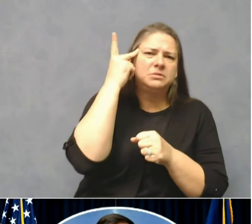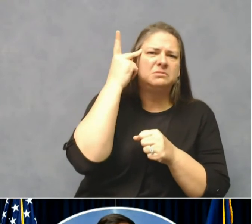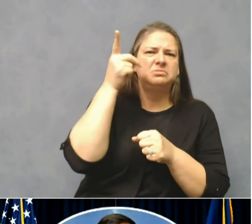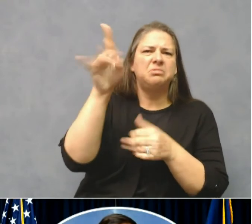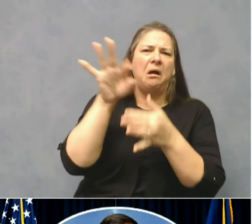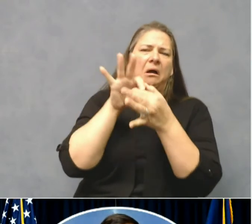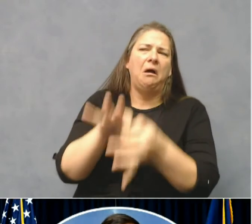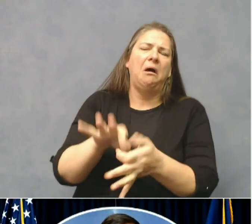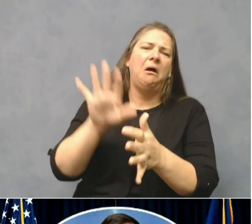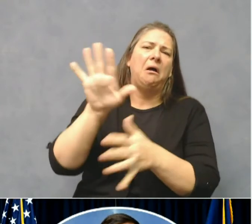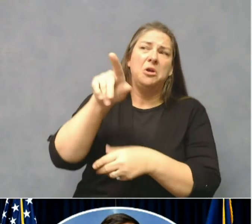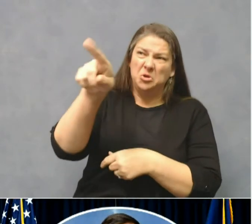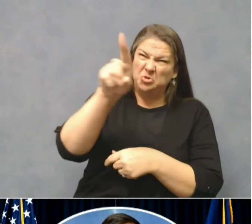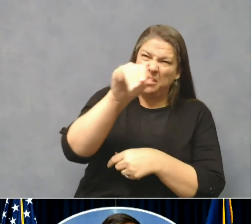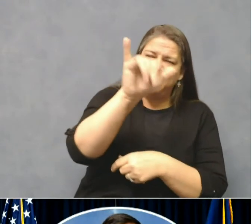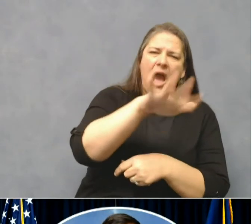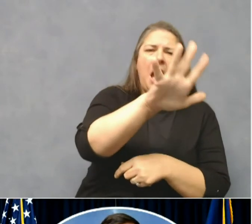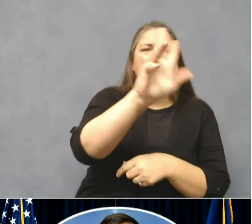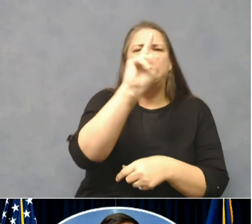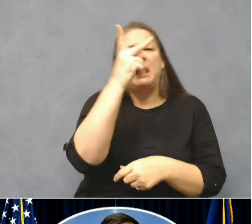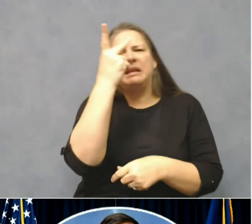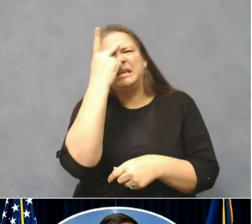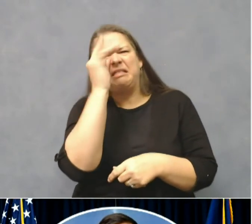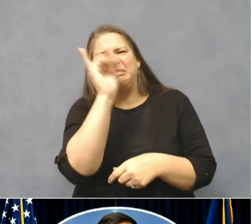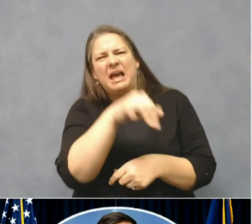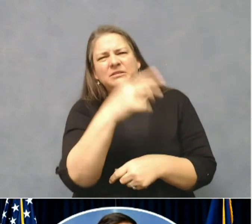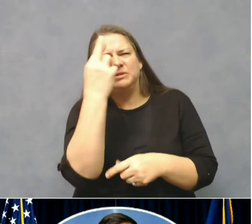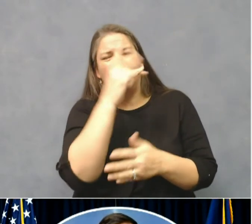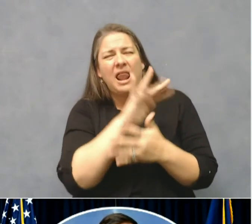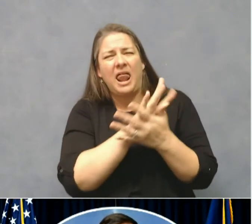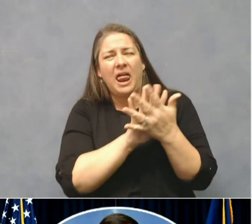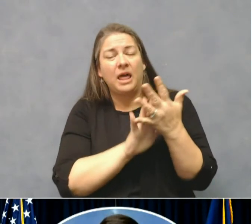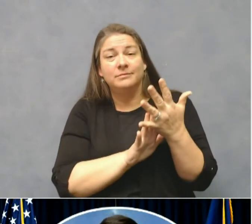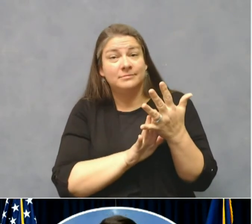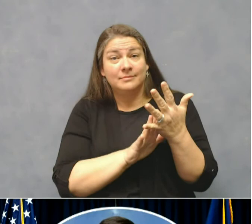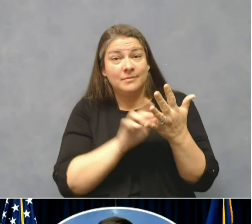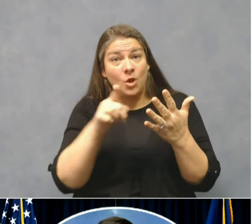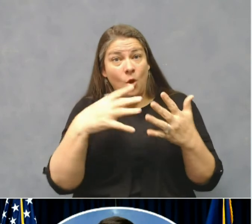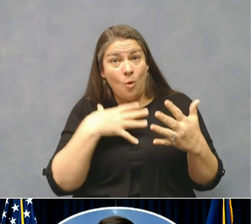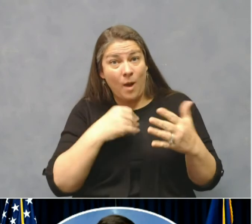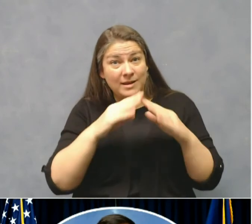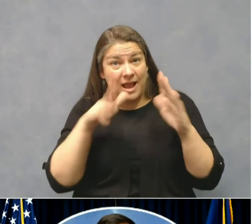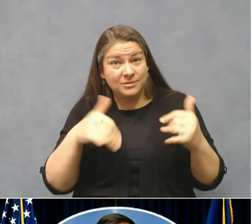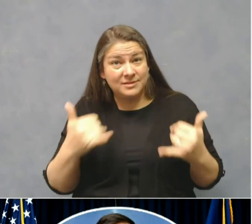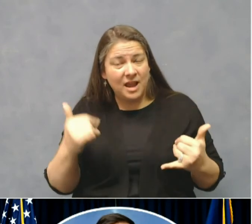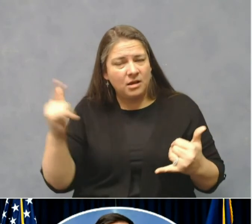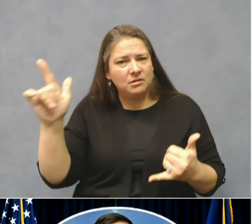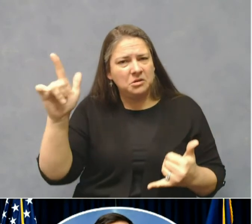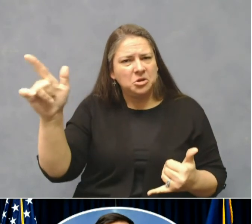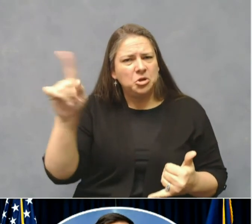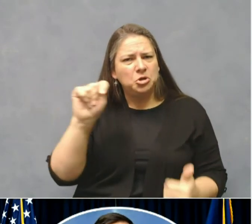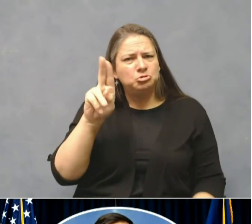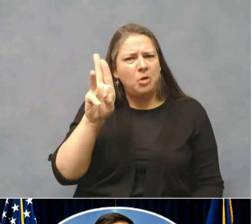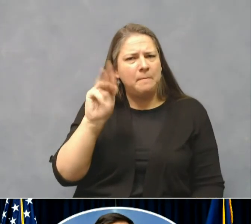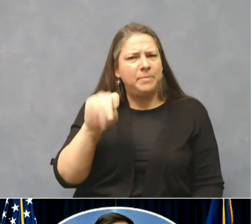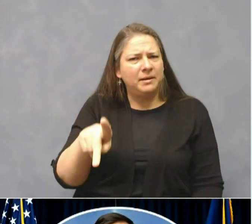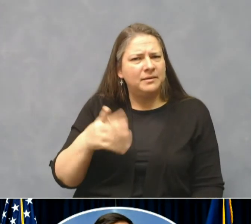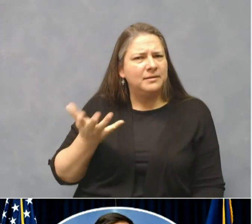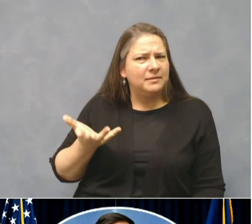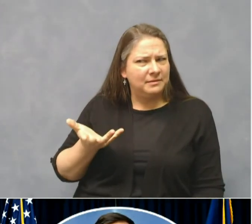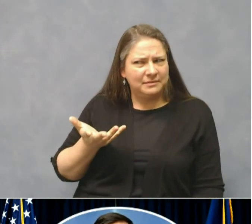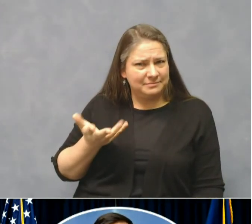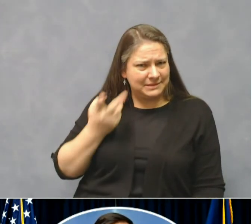politicized. Well, this is Donald Trump's White House. And so if there are those in the state and different